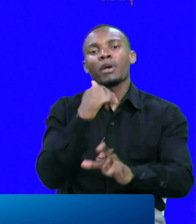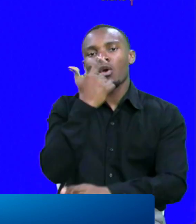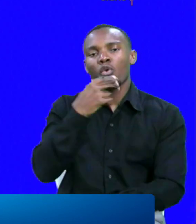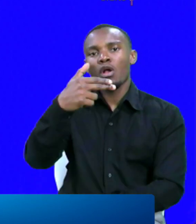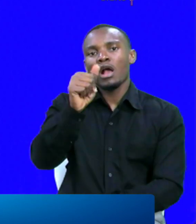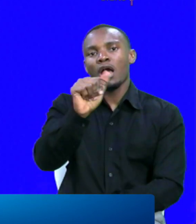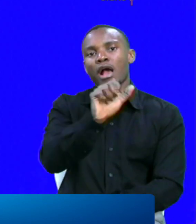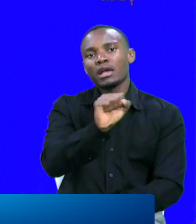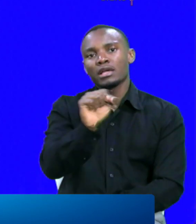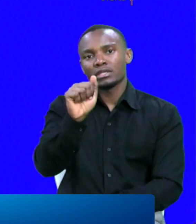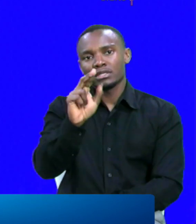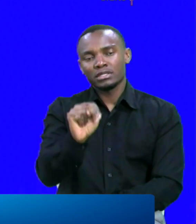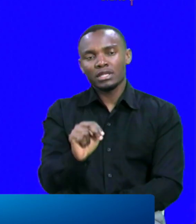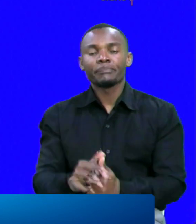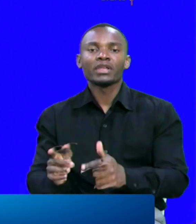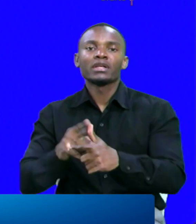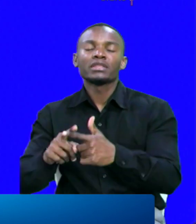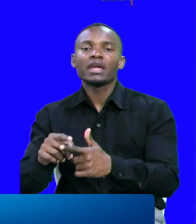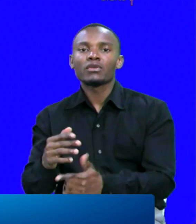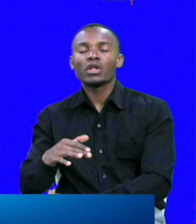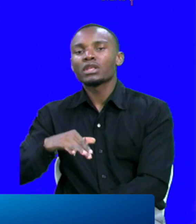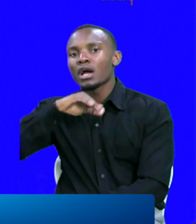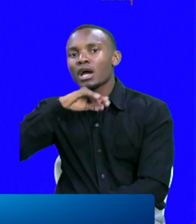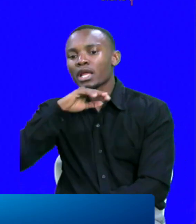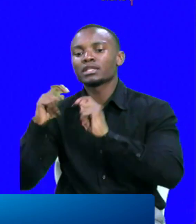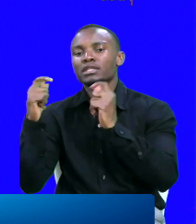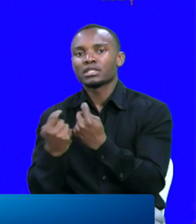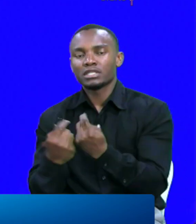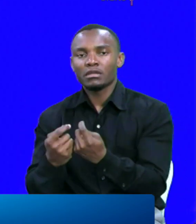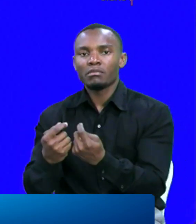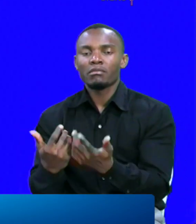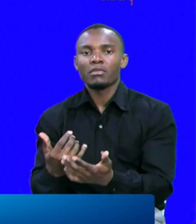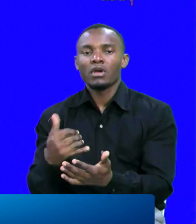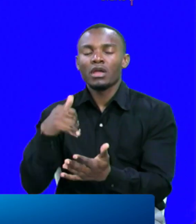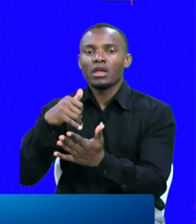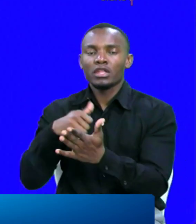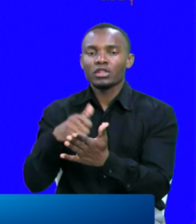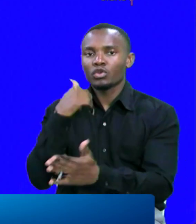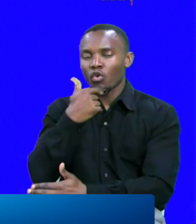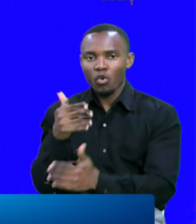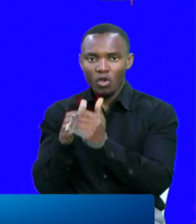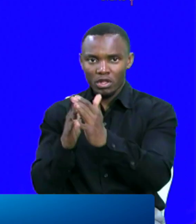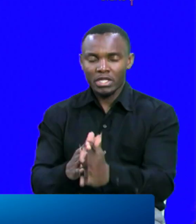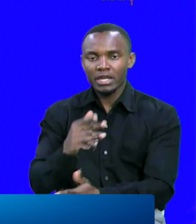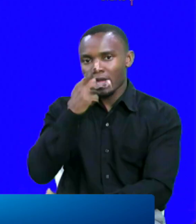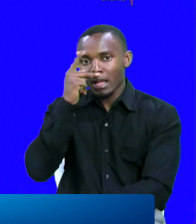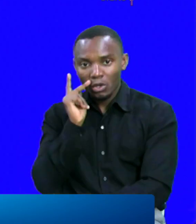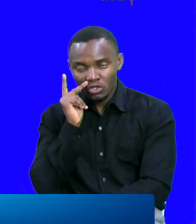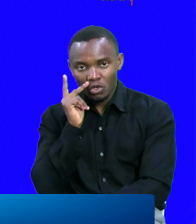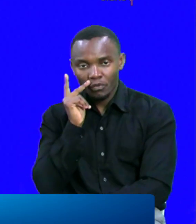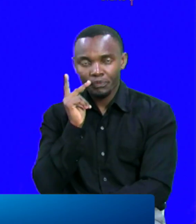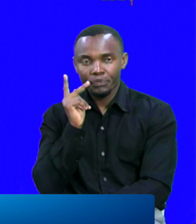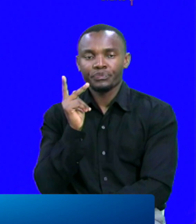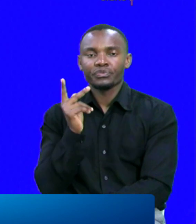Legislative Assembly Member Hassan Omar. Mr. Odinga's coalition had earlier unveiled its team that will be led